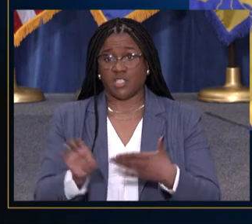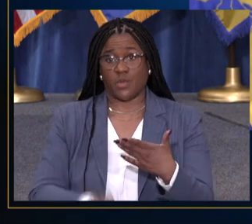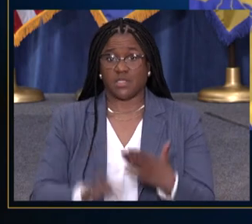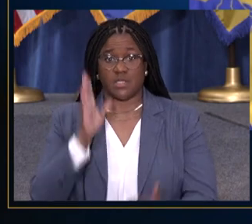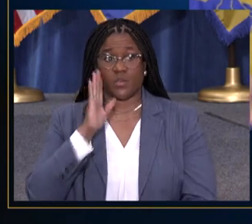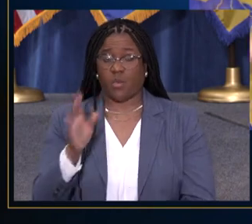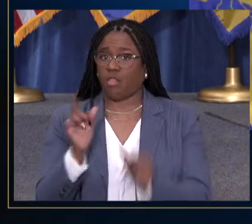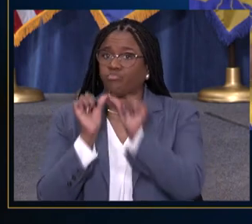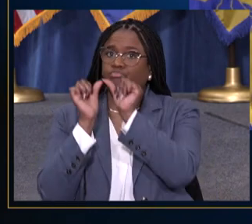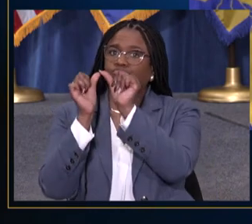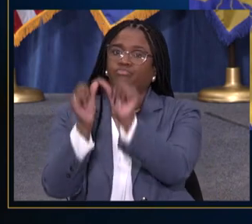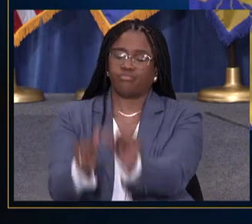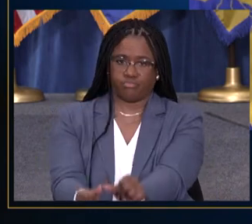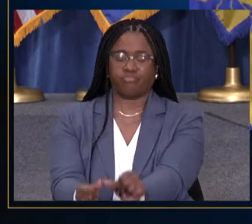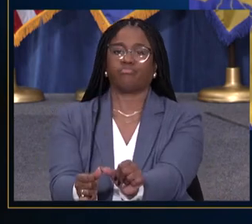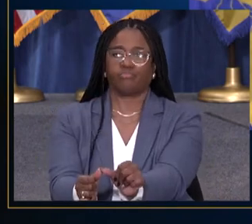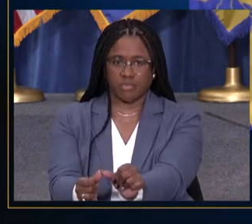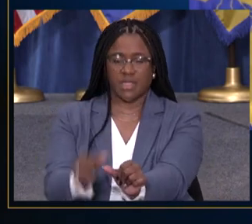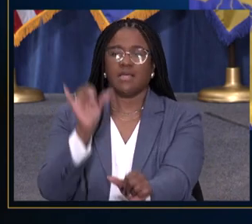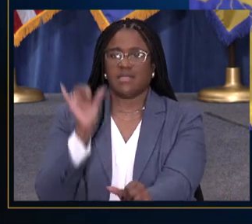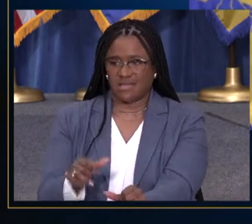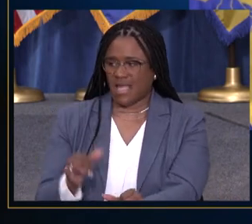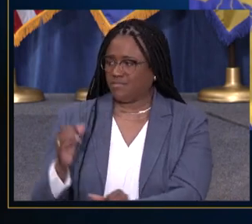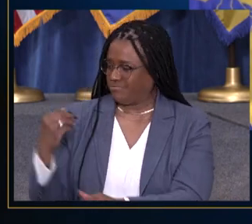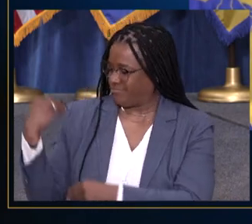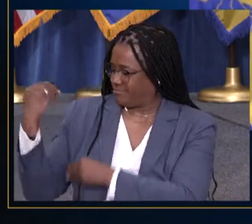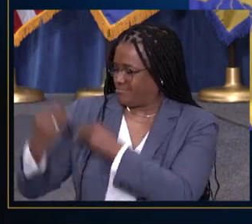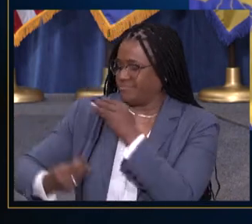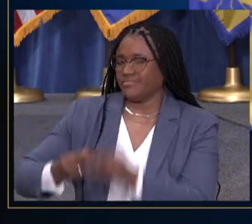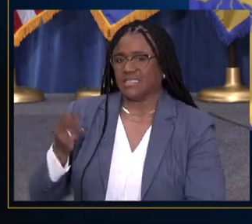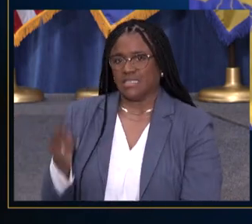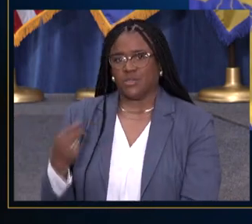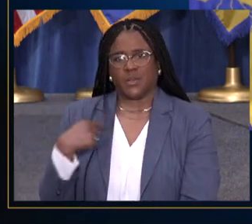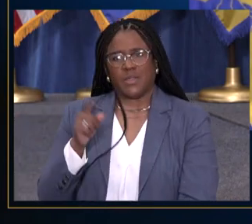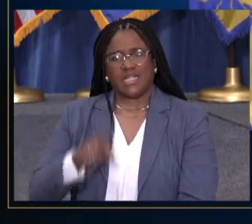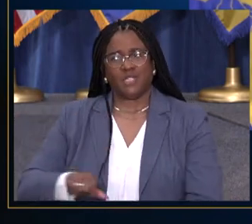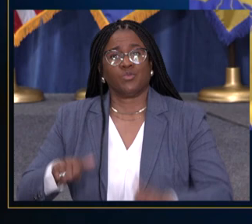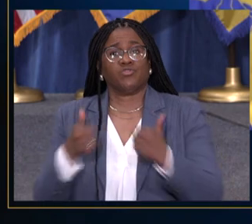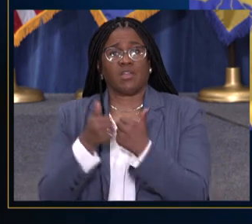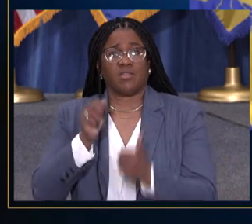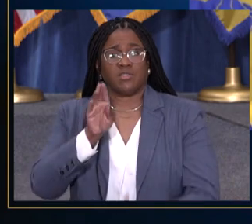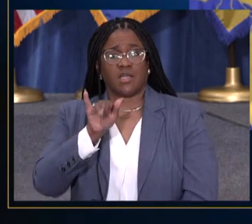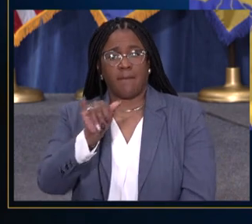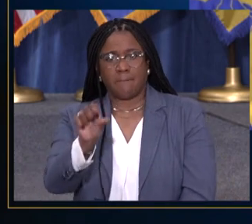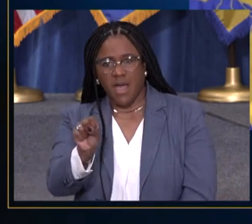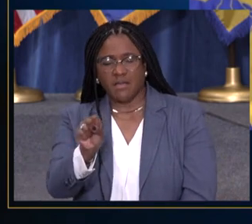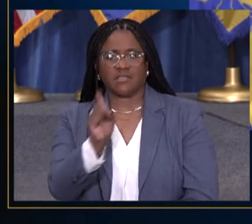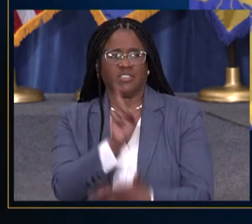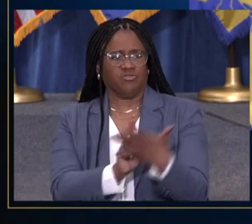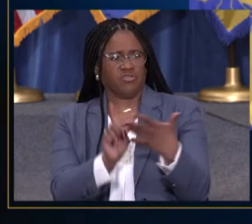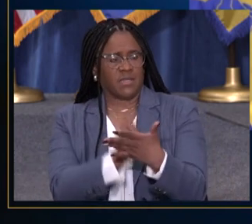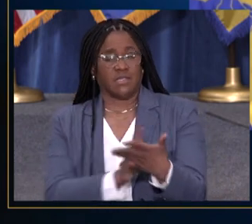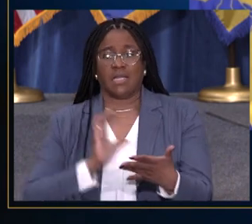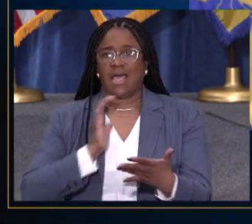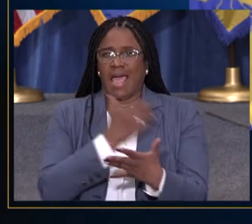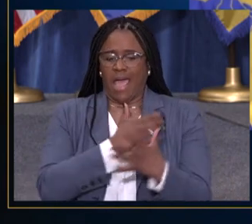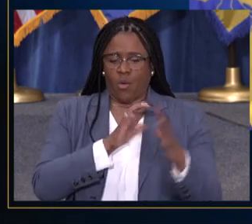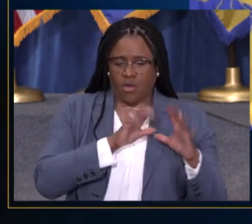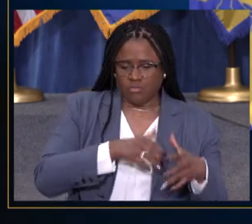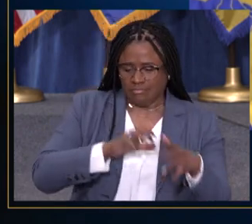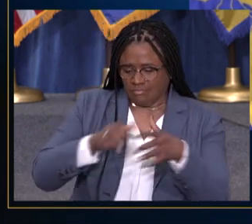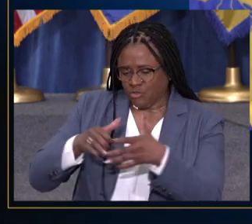long-term, just like the consequences of history. We need to challenge bias and discrimination within our own spheres of